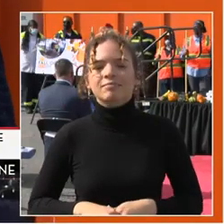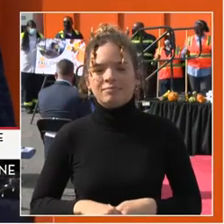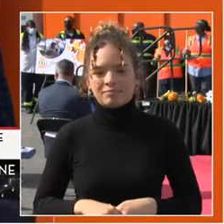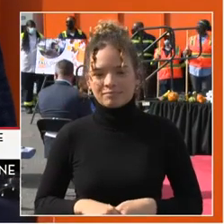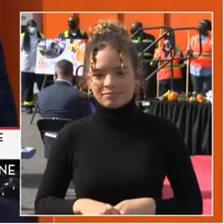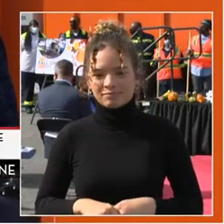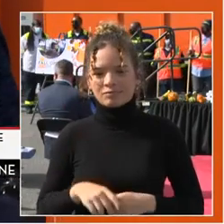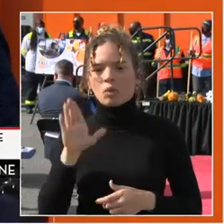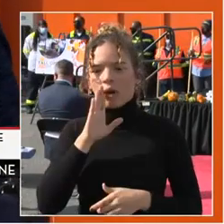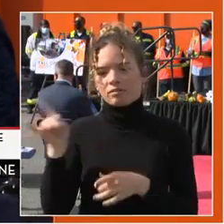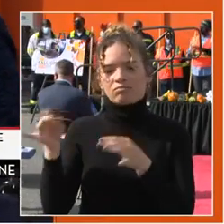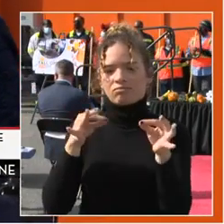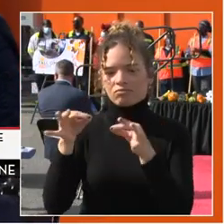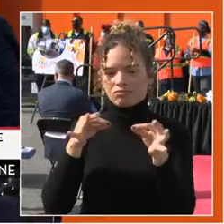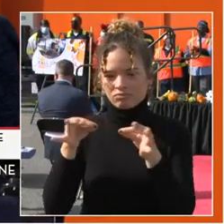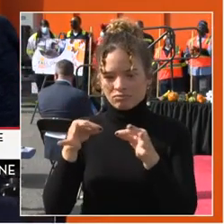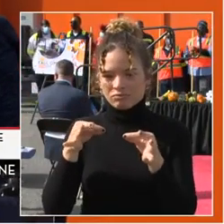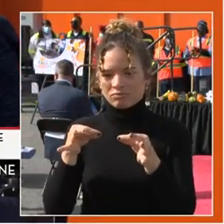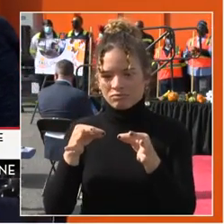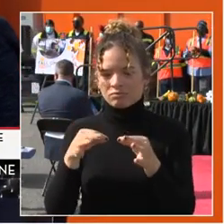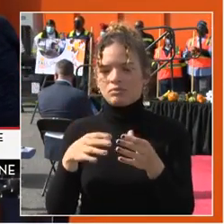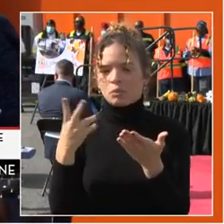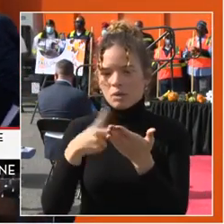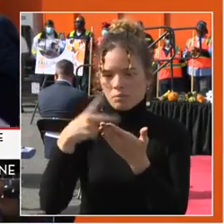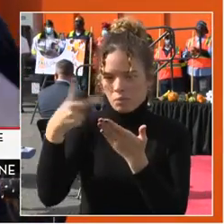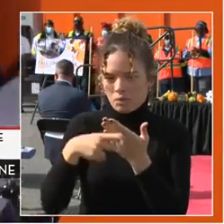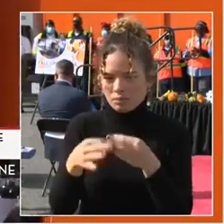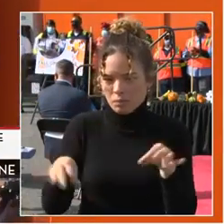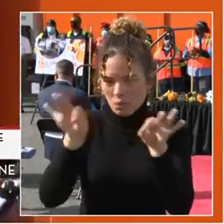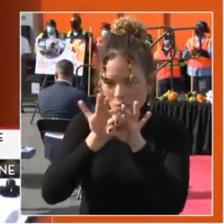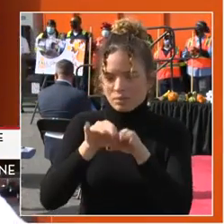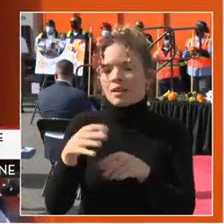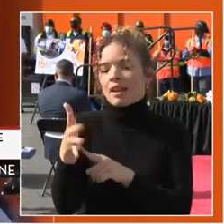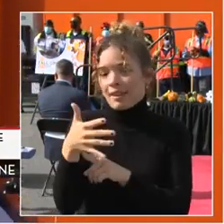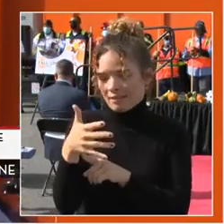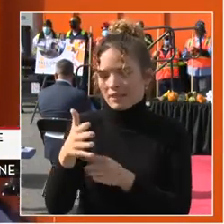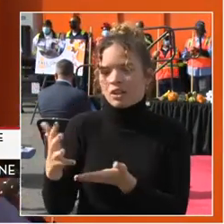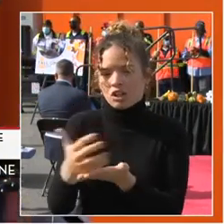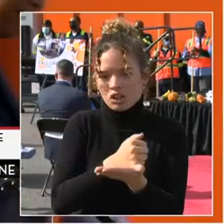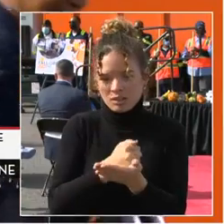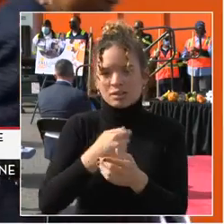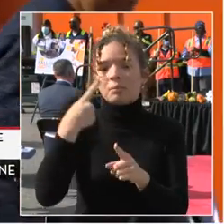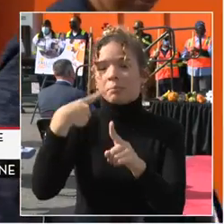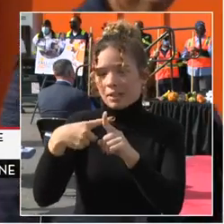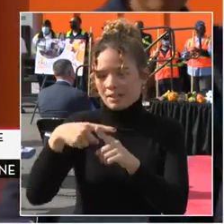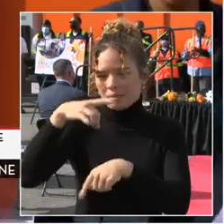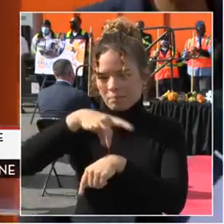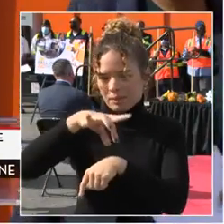important programs, leaf season and pumpkin composting.